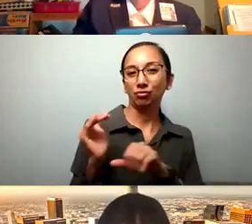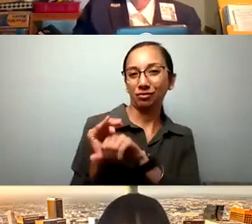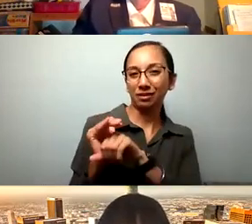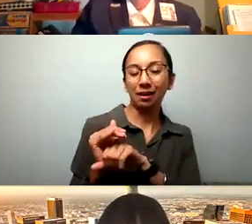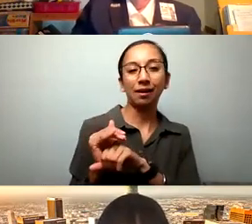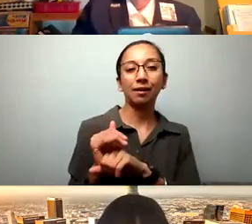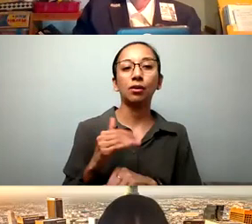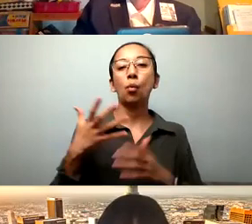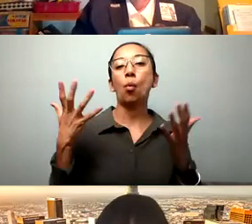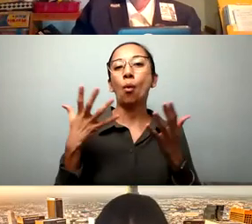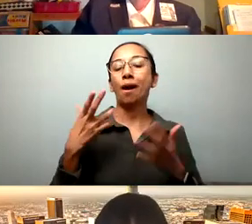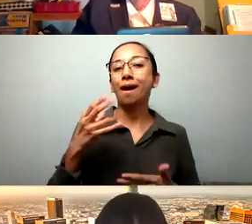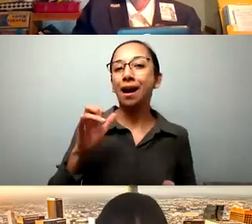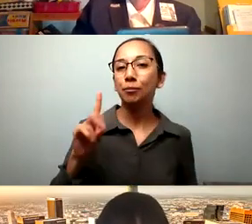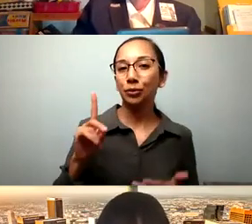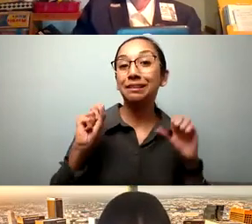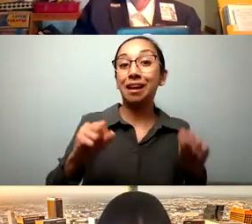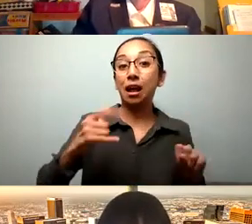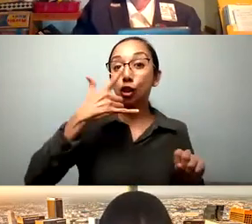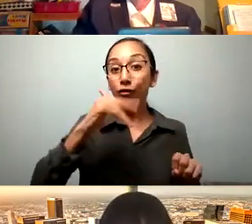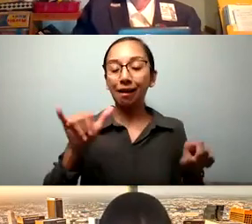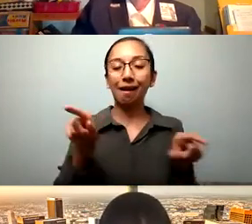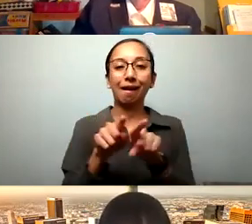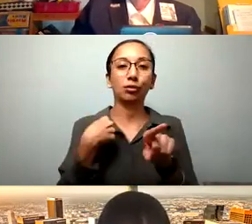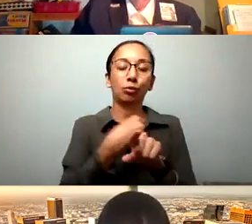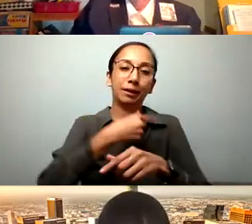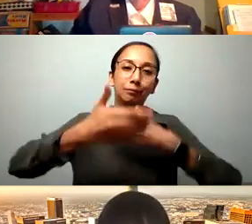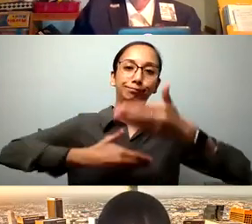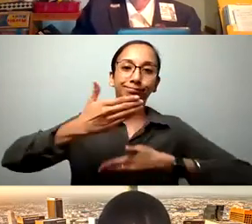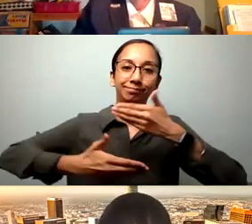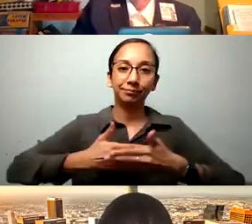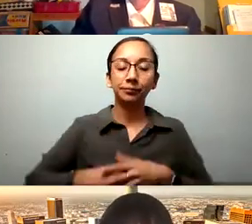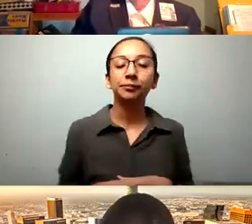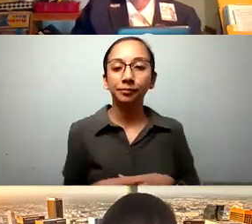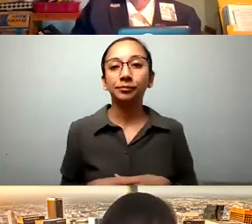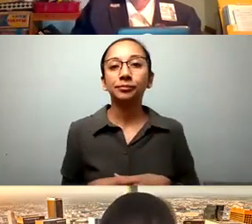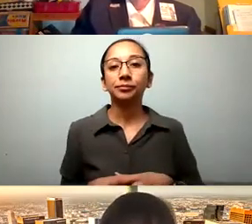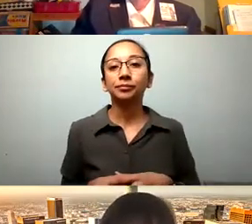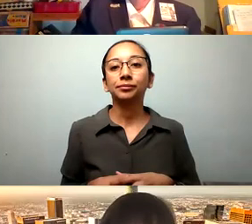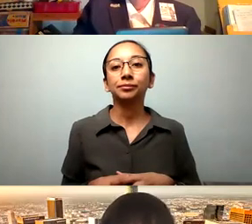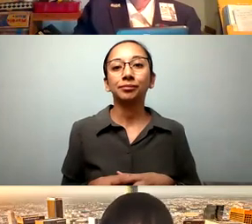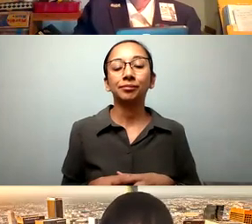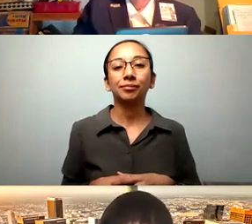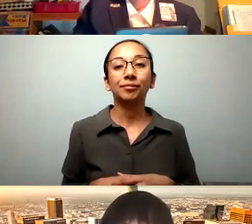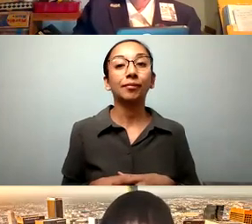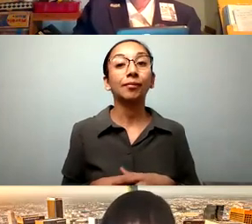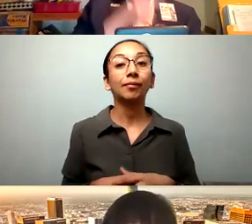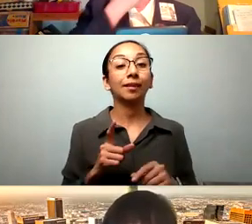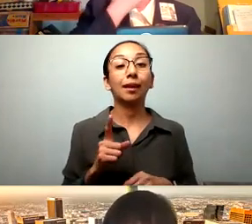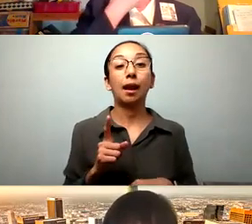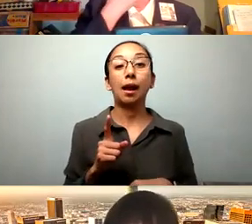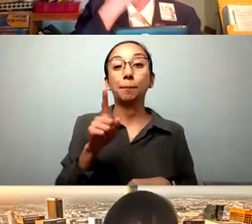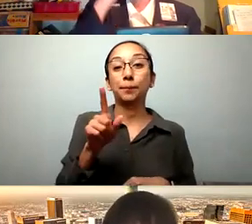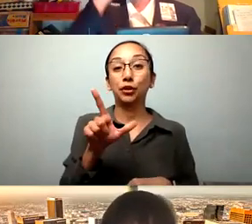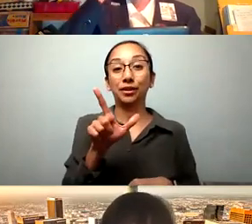models could look like as we are moving forward. So I do want to call it to attention in the upper left-hand corner, our